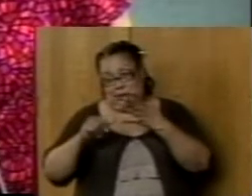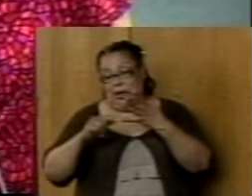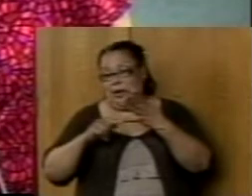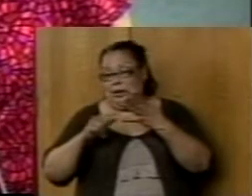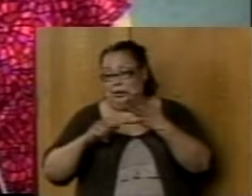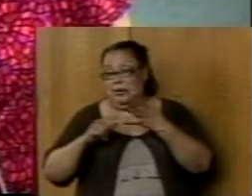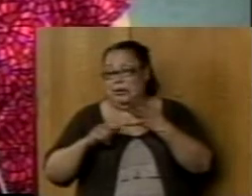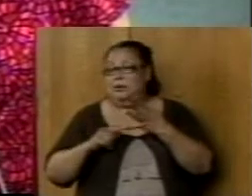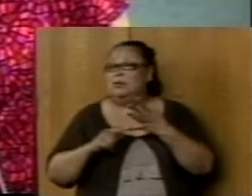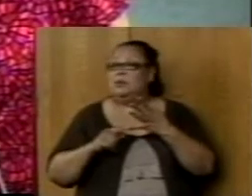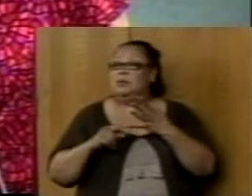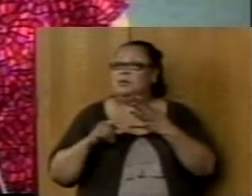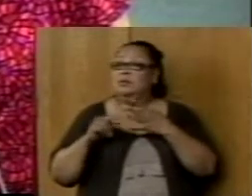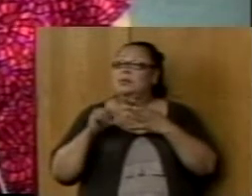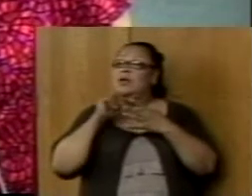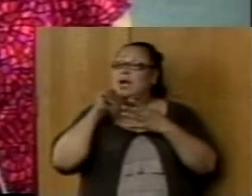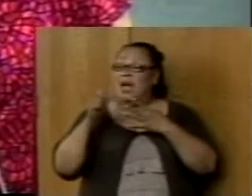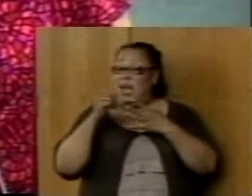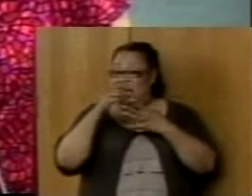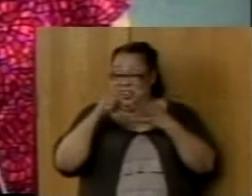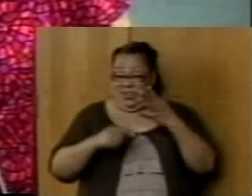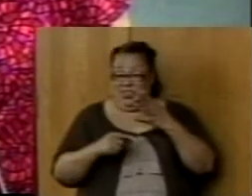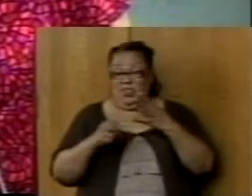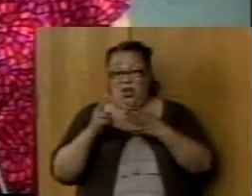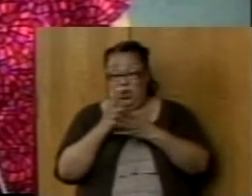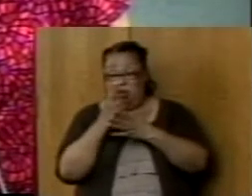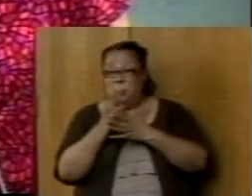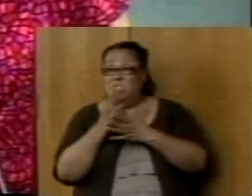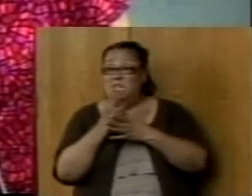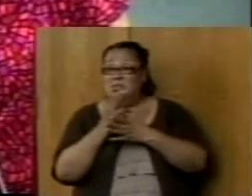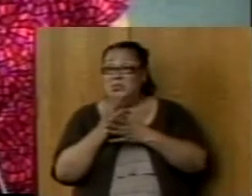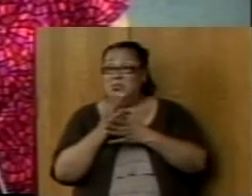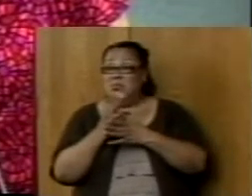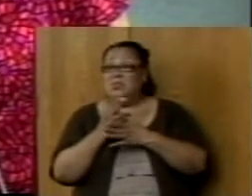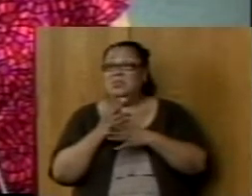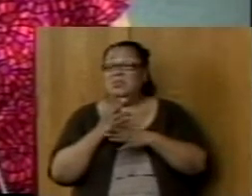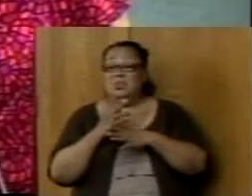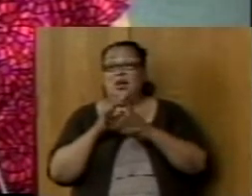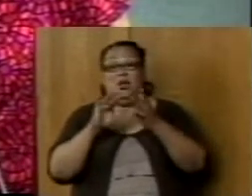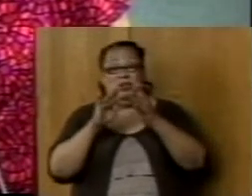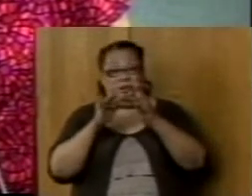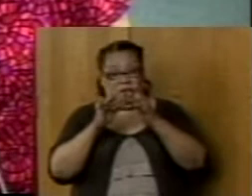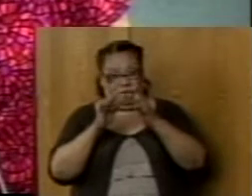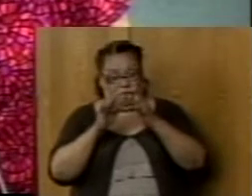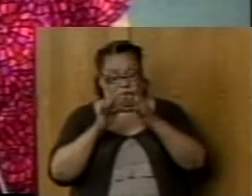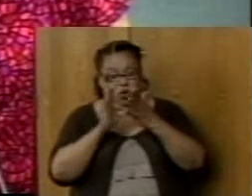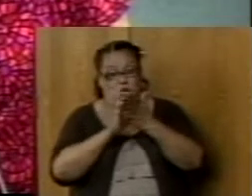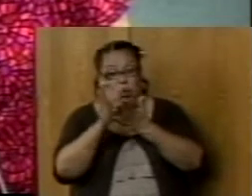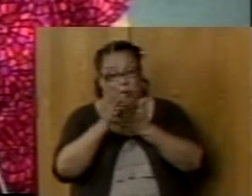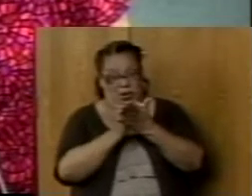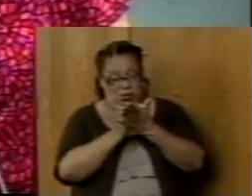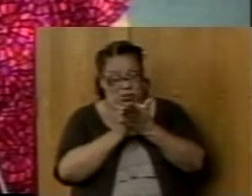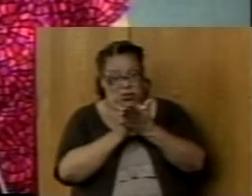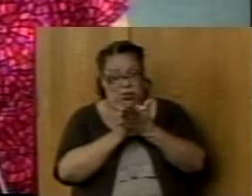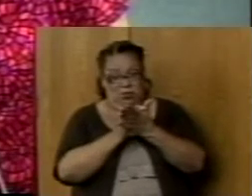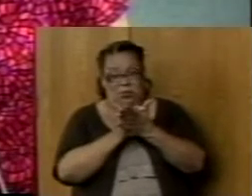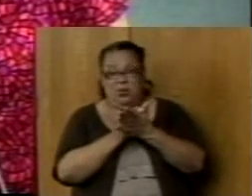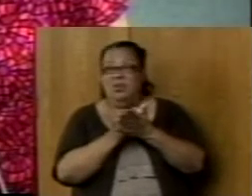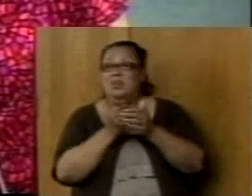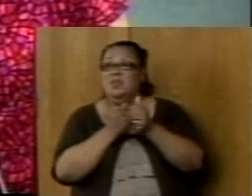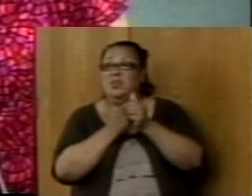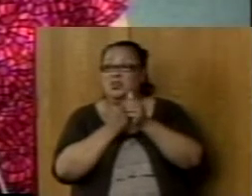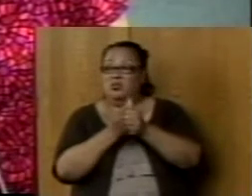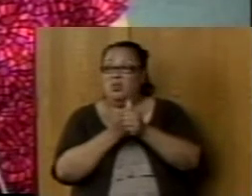12. In the usage of C-Scope, since it's an online curriculum, This is a curriculum that drives